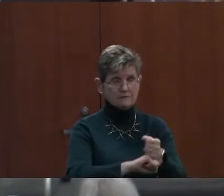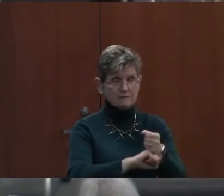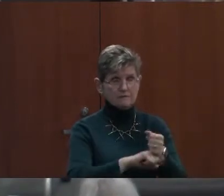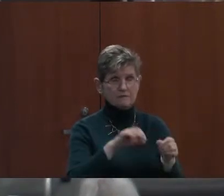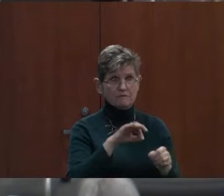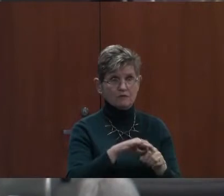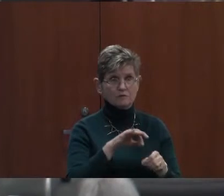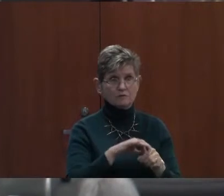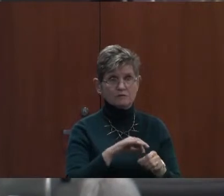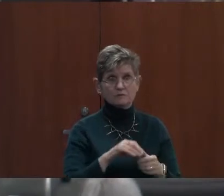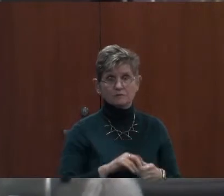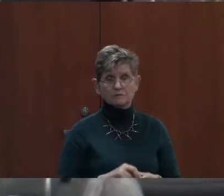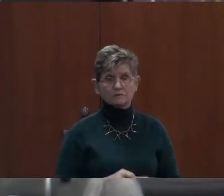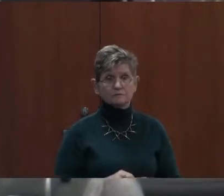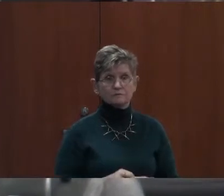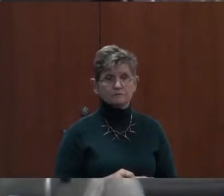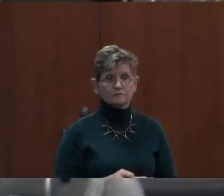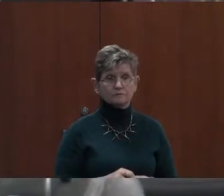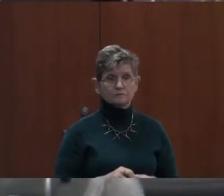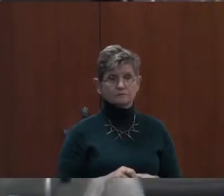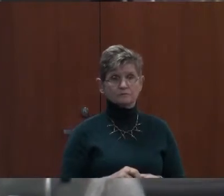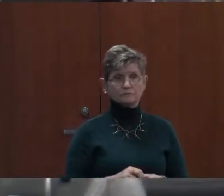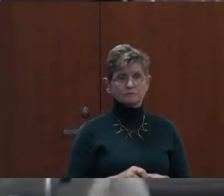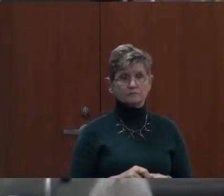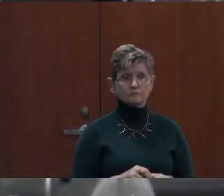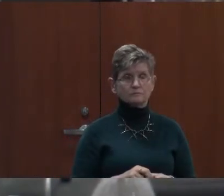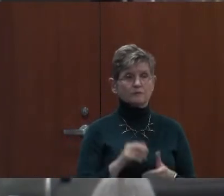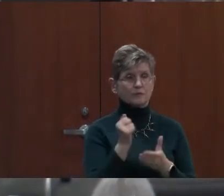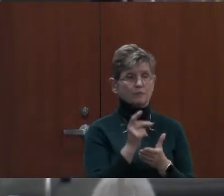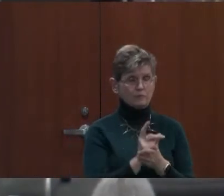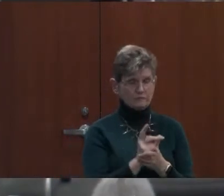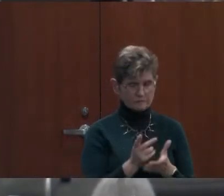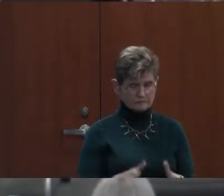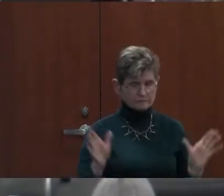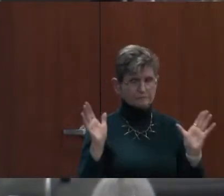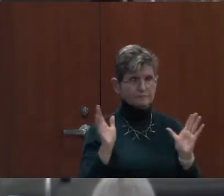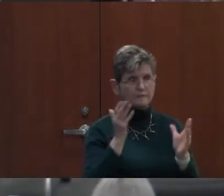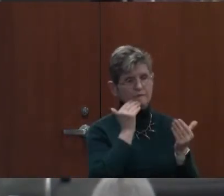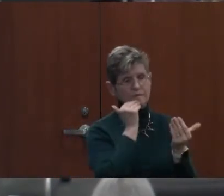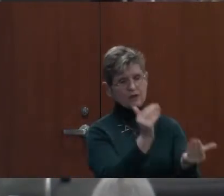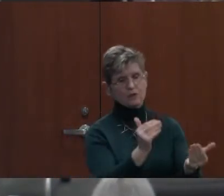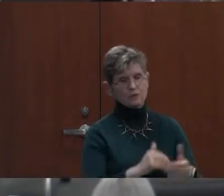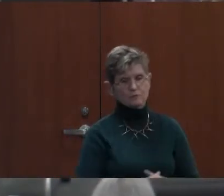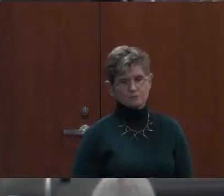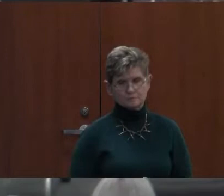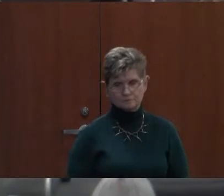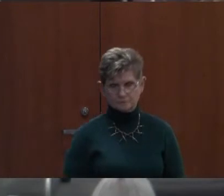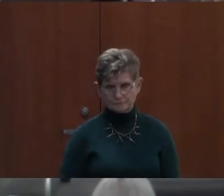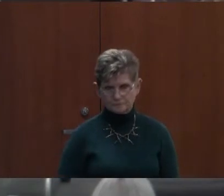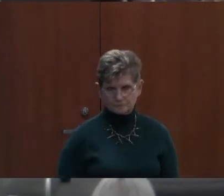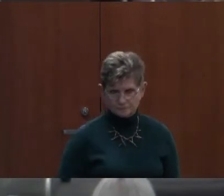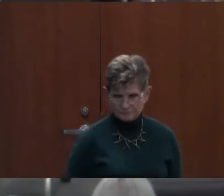votes and the student member concurs. So we have an approved consent agenda. Thank you.